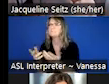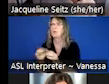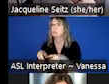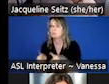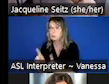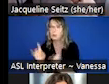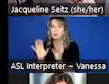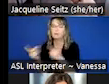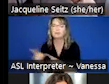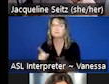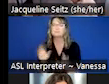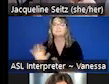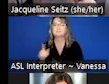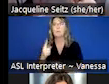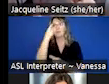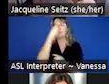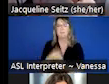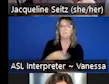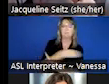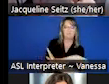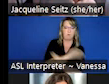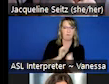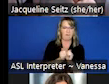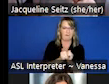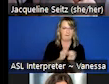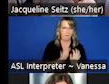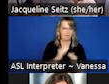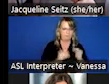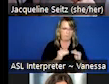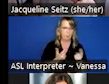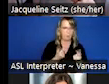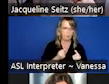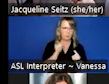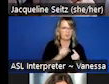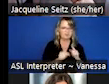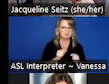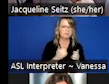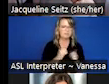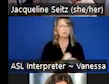it through beforehand about how you're going to balance those interests and sort of train staff on how